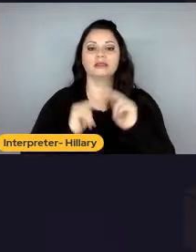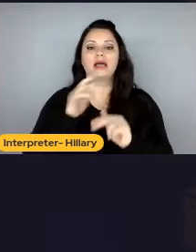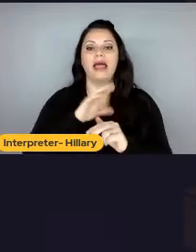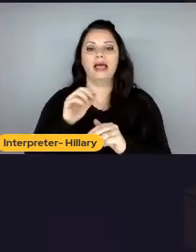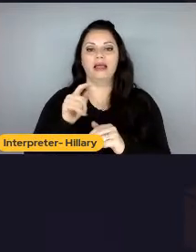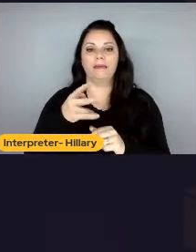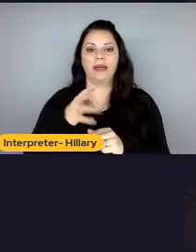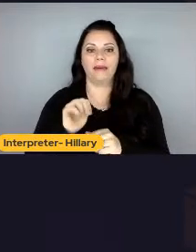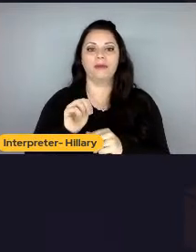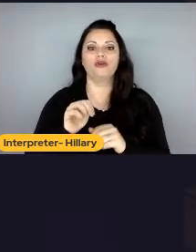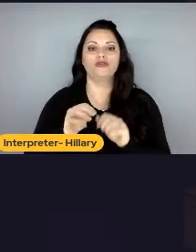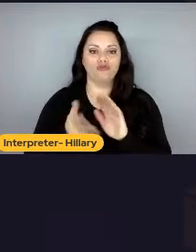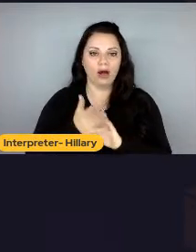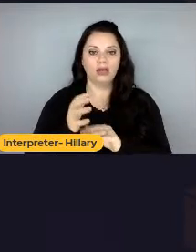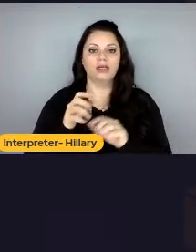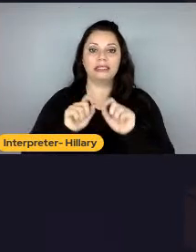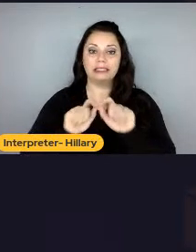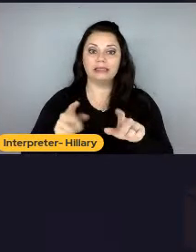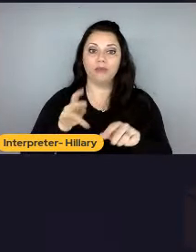deploy.